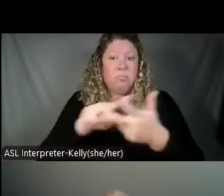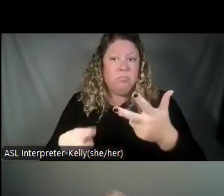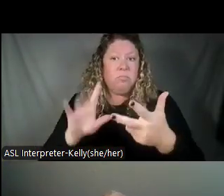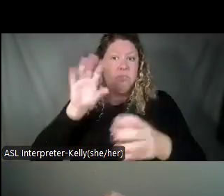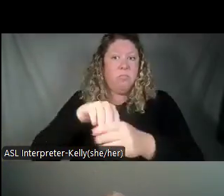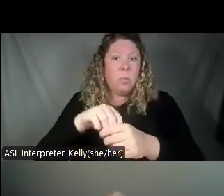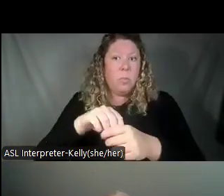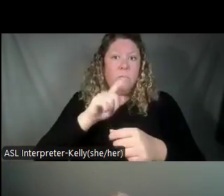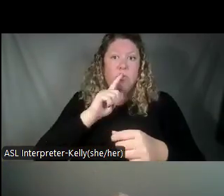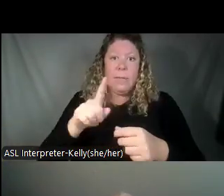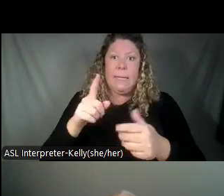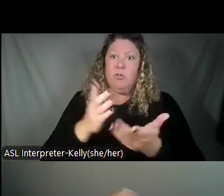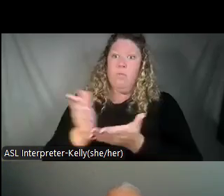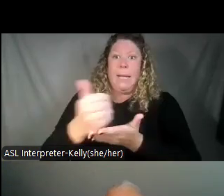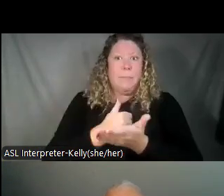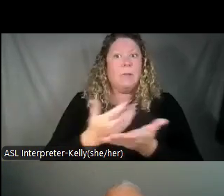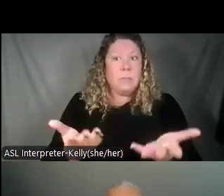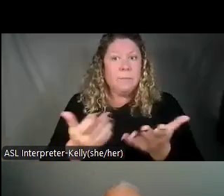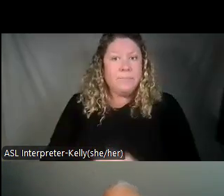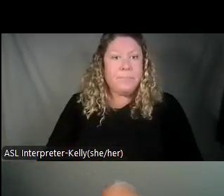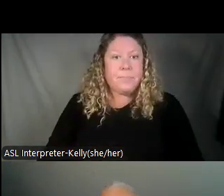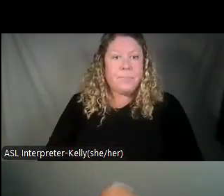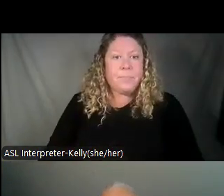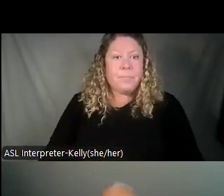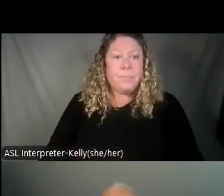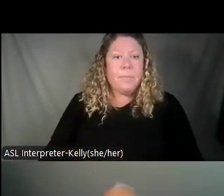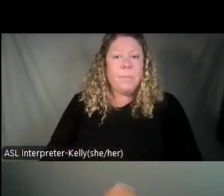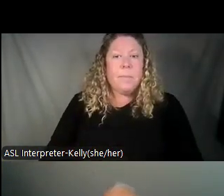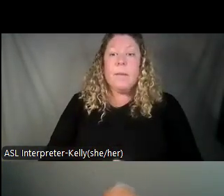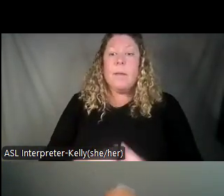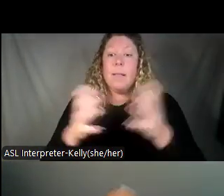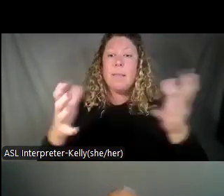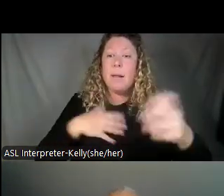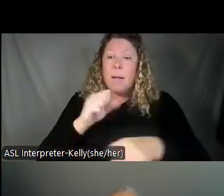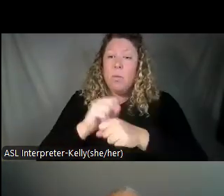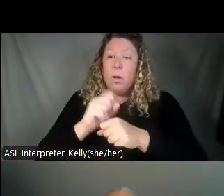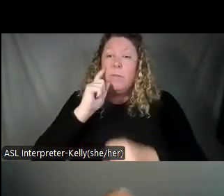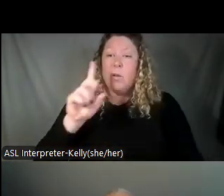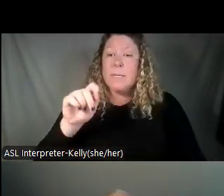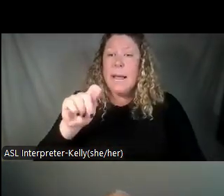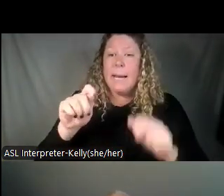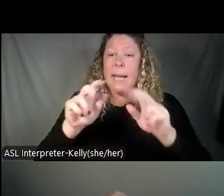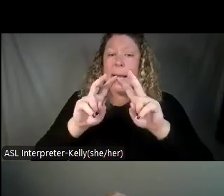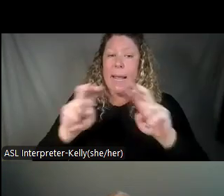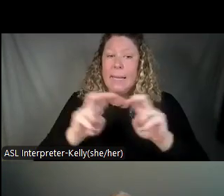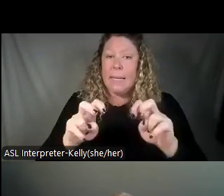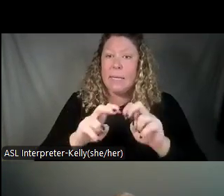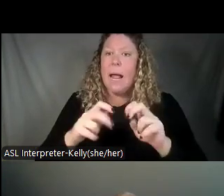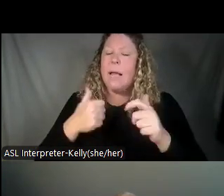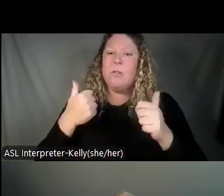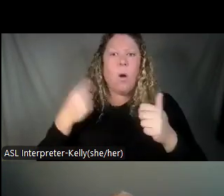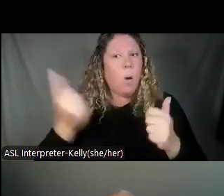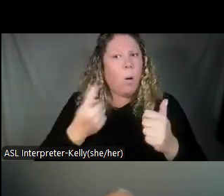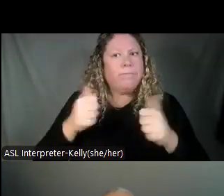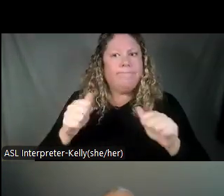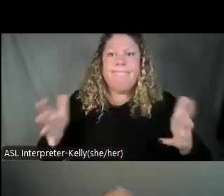transparency. Now, I really focus a lot of my work in data analytics in trying to get people to use more